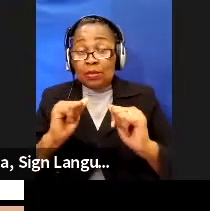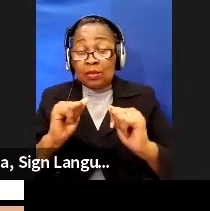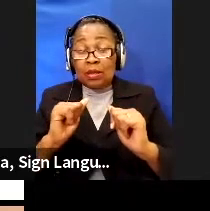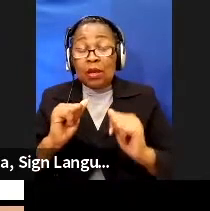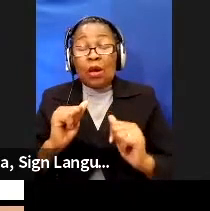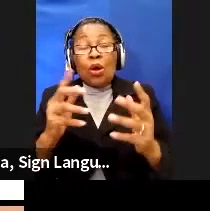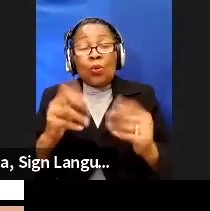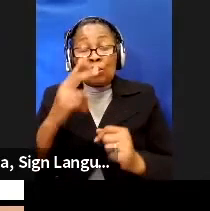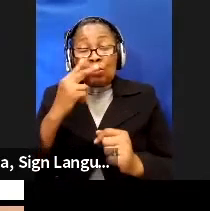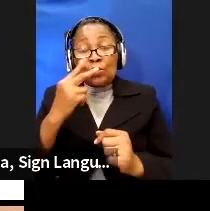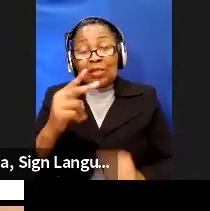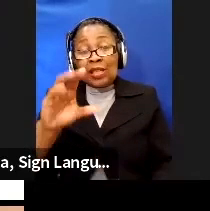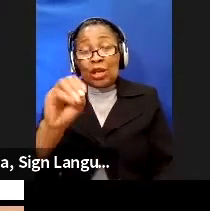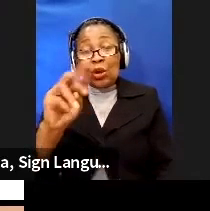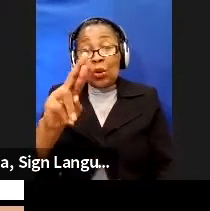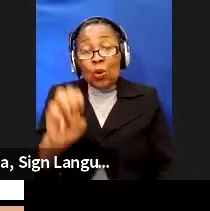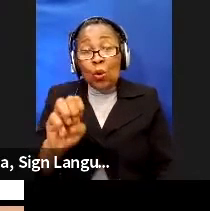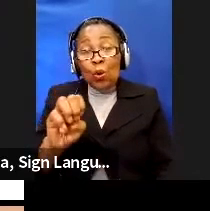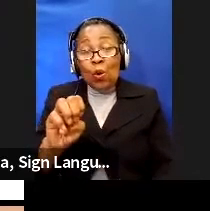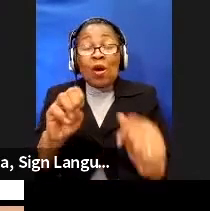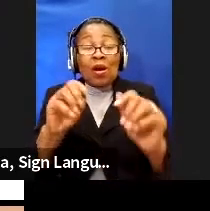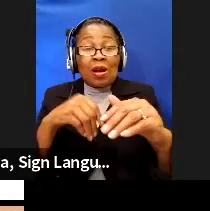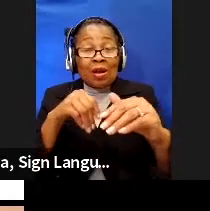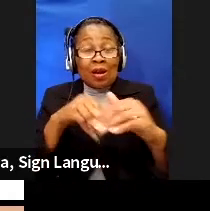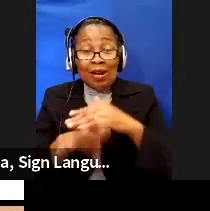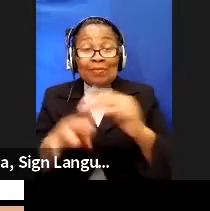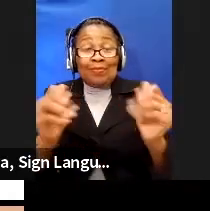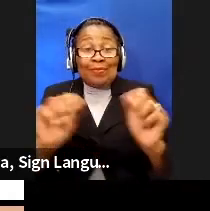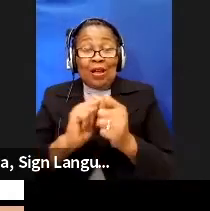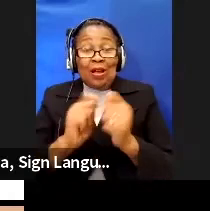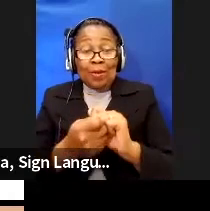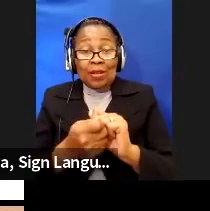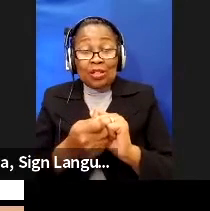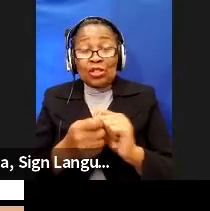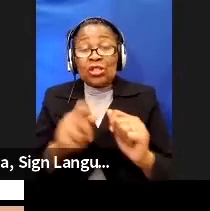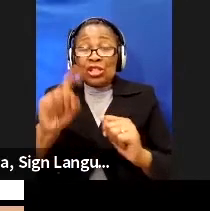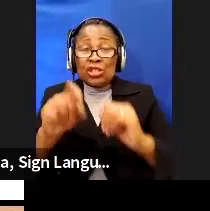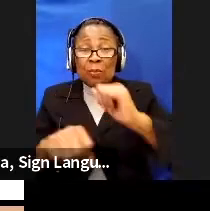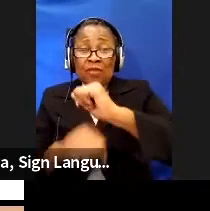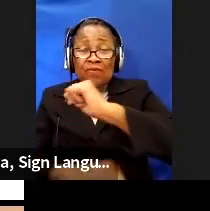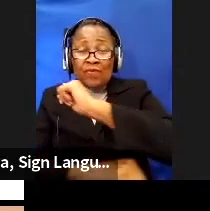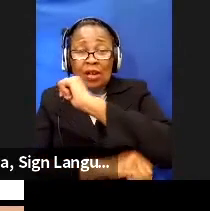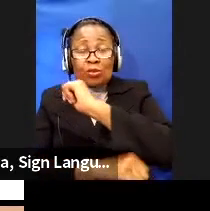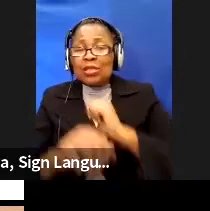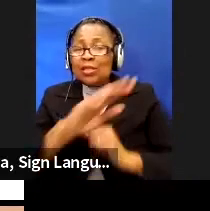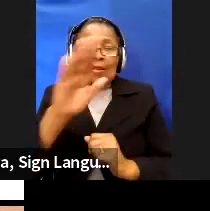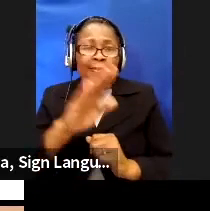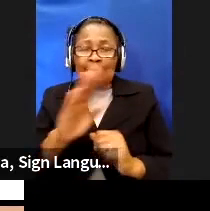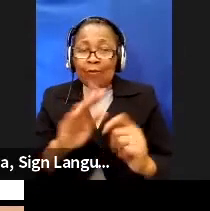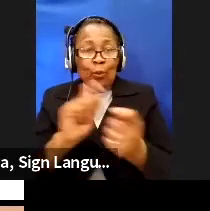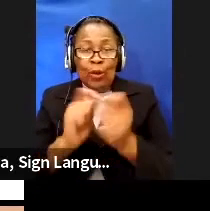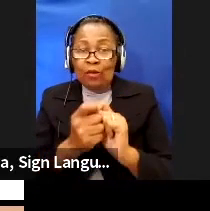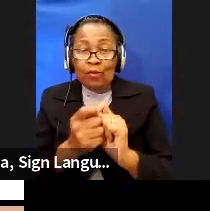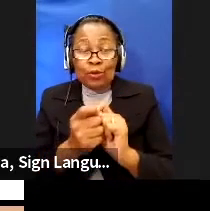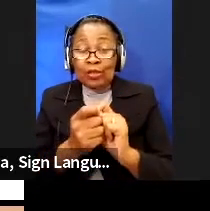at core accommodations. There should be a foundation of accessibility that you put into place that never wavers. And then everything else